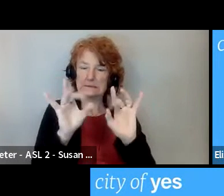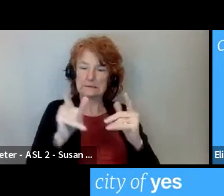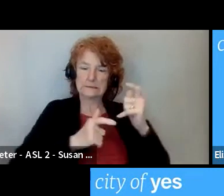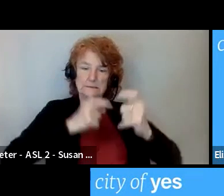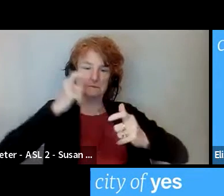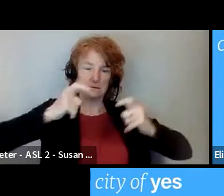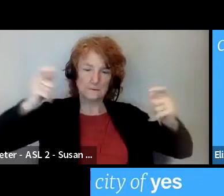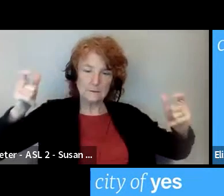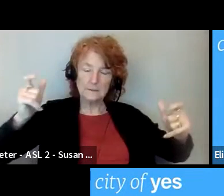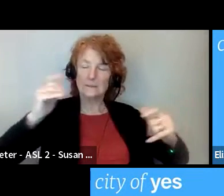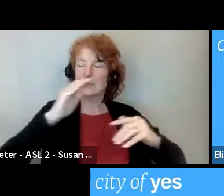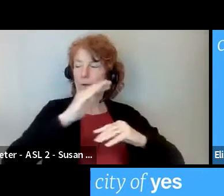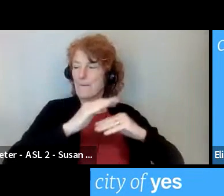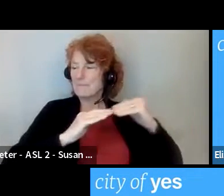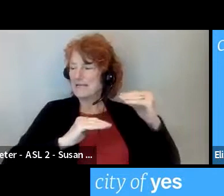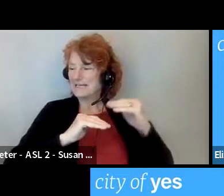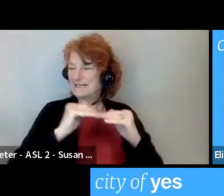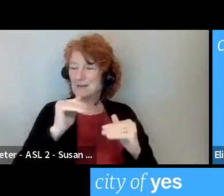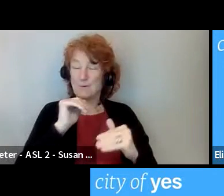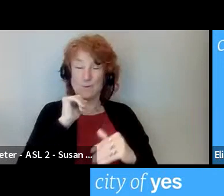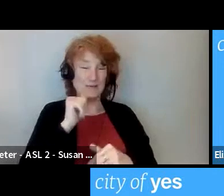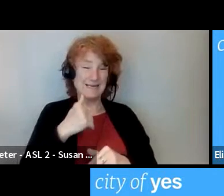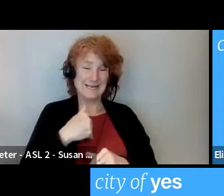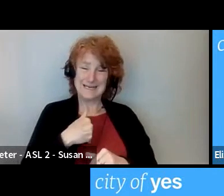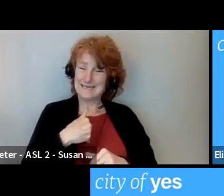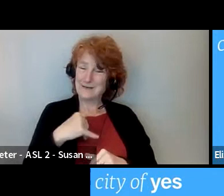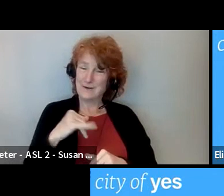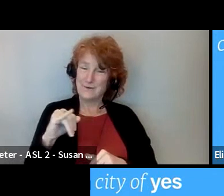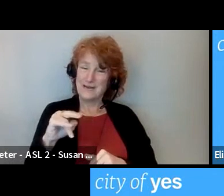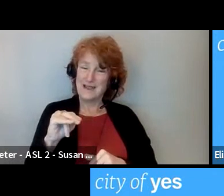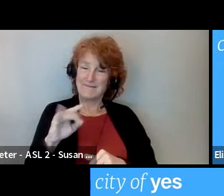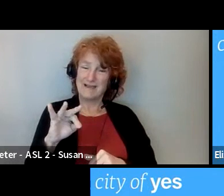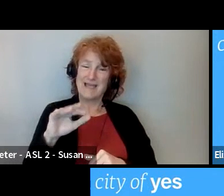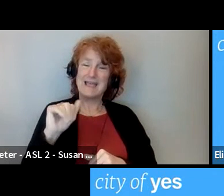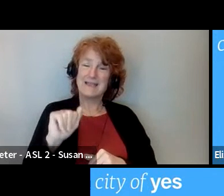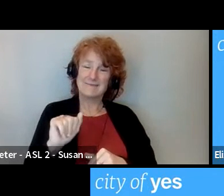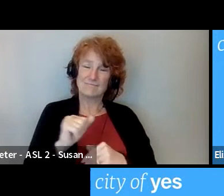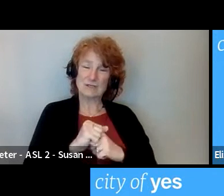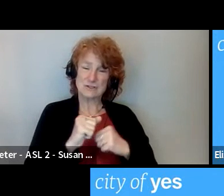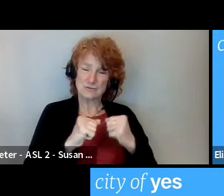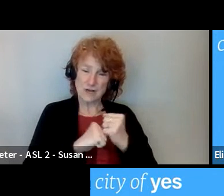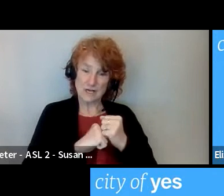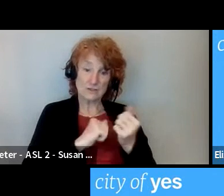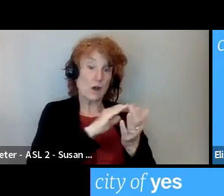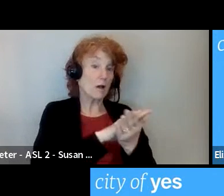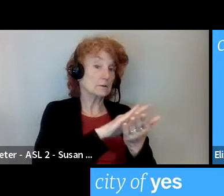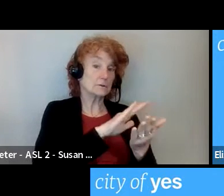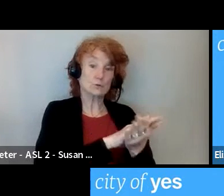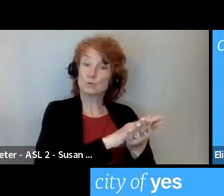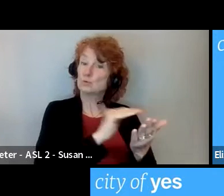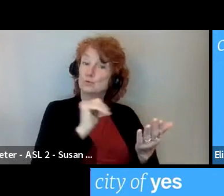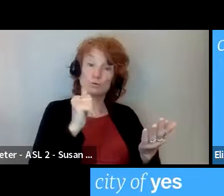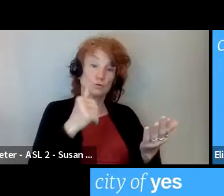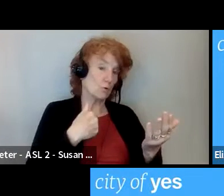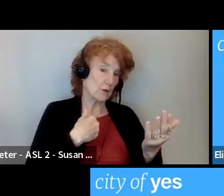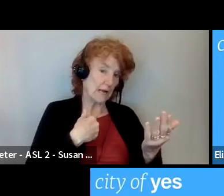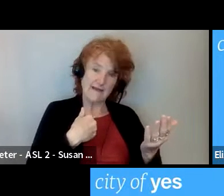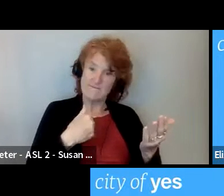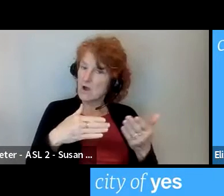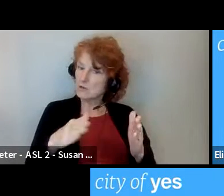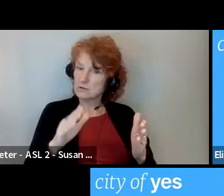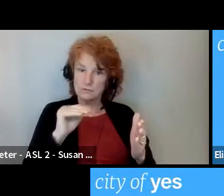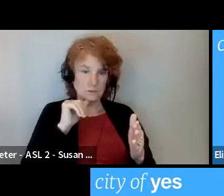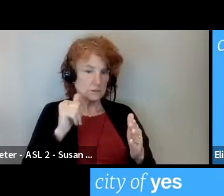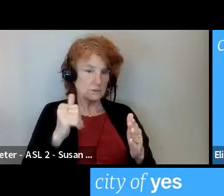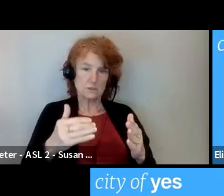We just don't have that infrastructure. Our schools do not have that infrastructure. Our streets do not have that infrastructure. Our